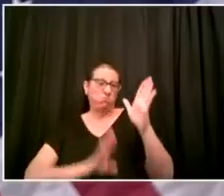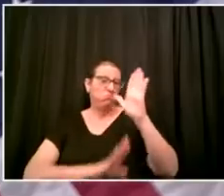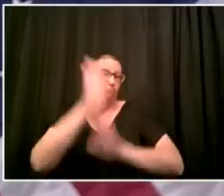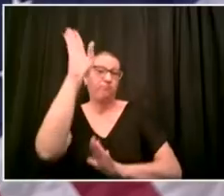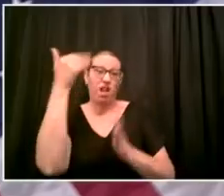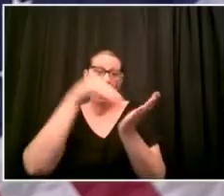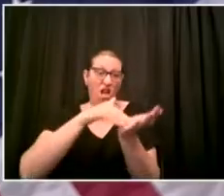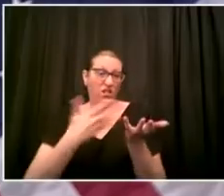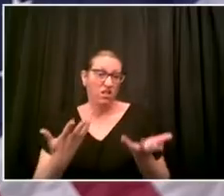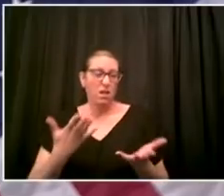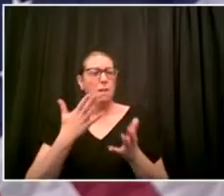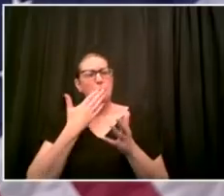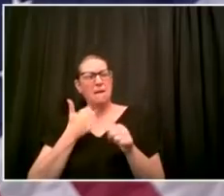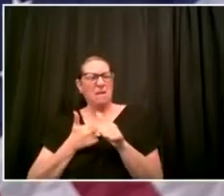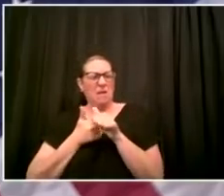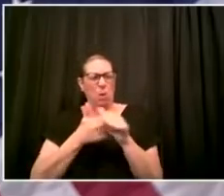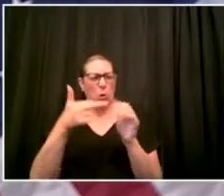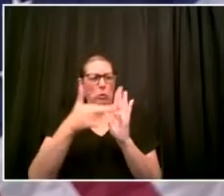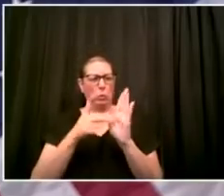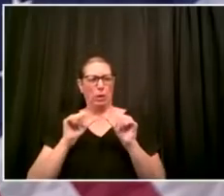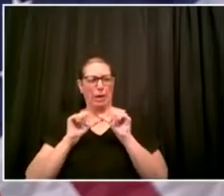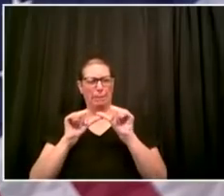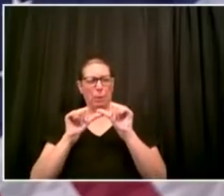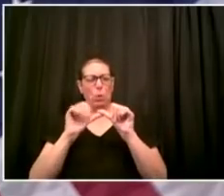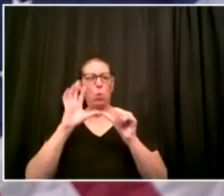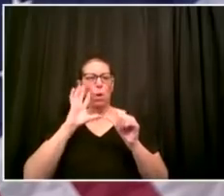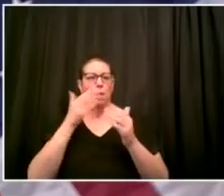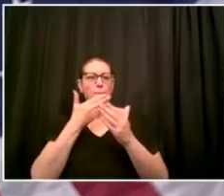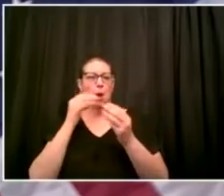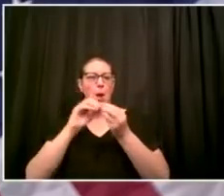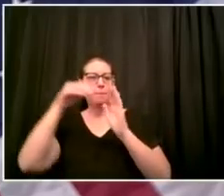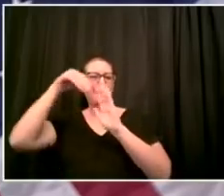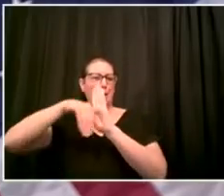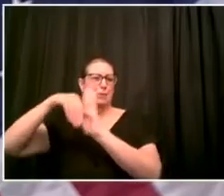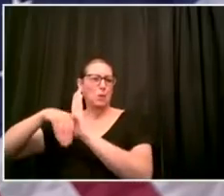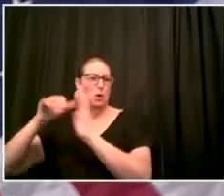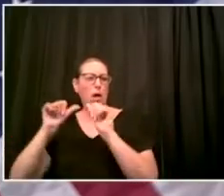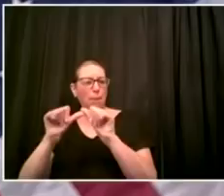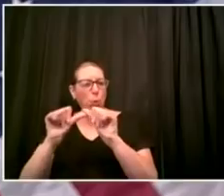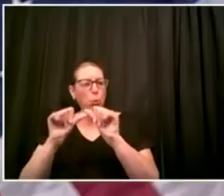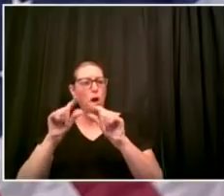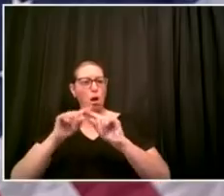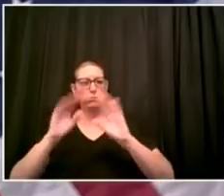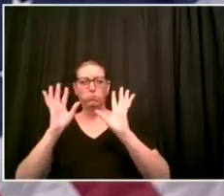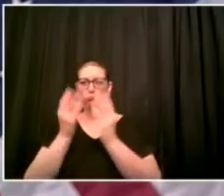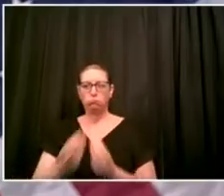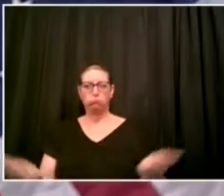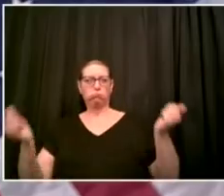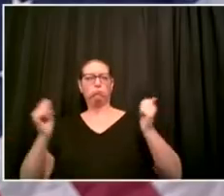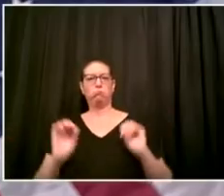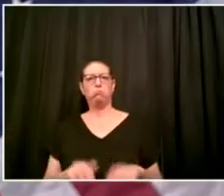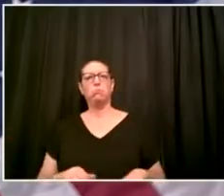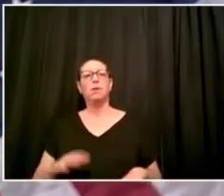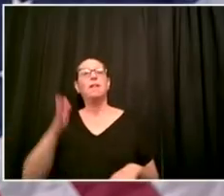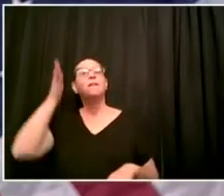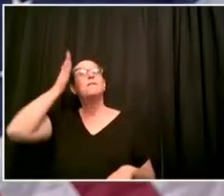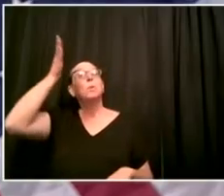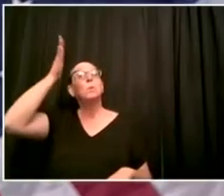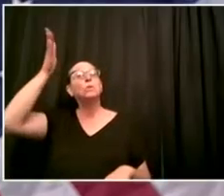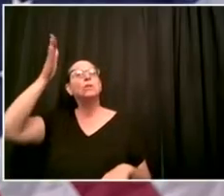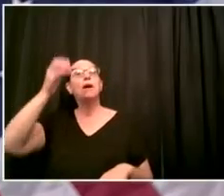am very confident about the future of this city, Rich. People in this city are strong and resilient. And again, just